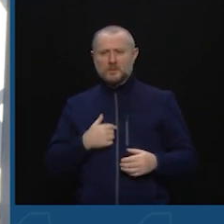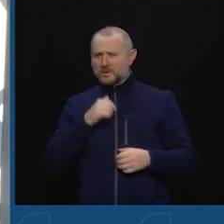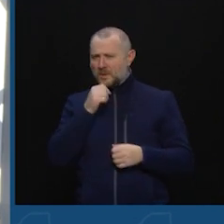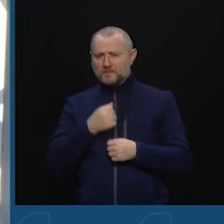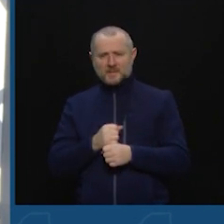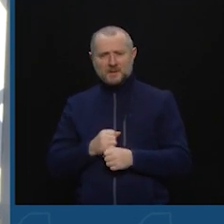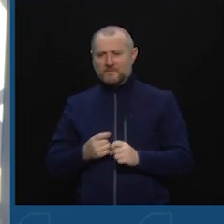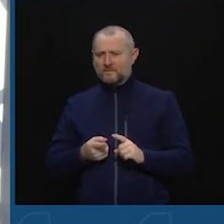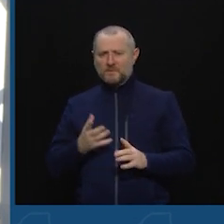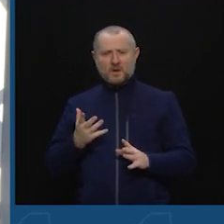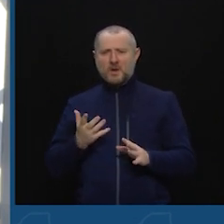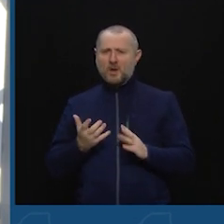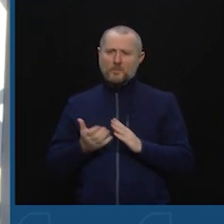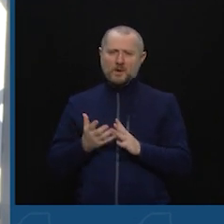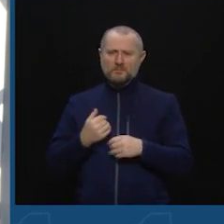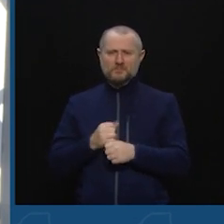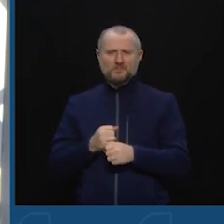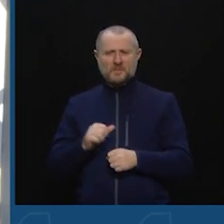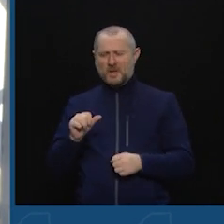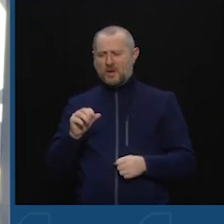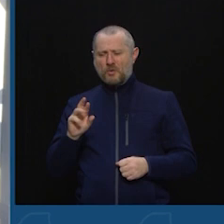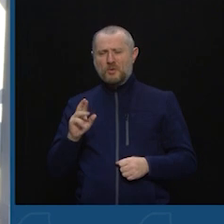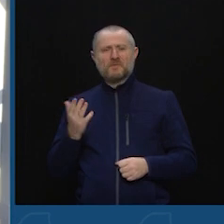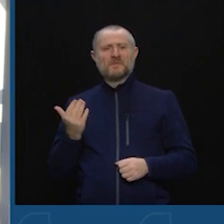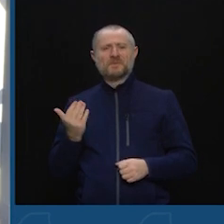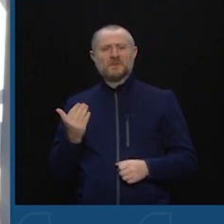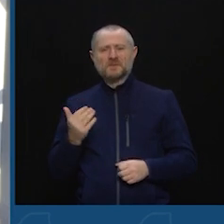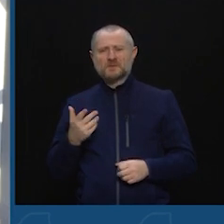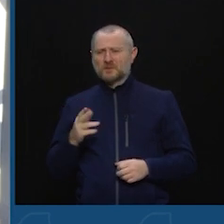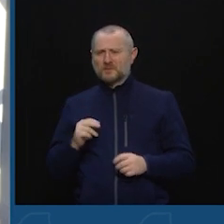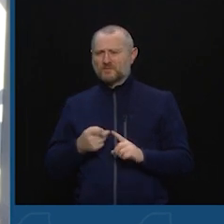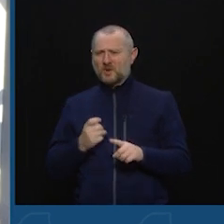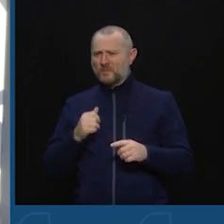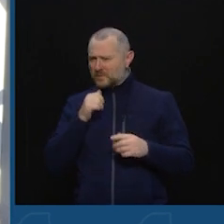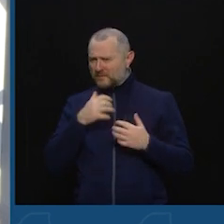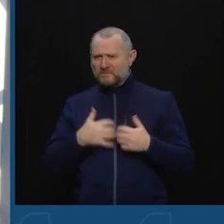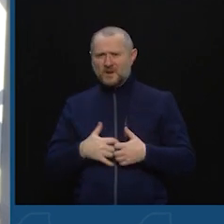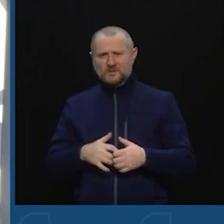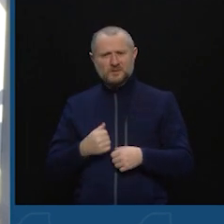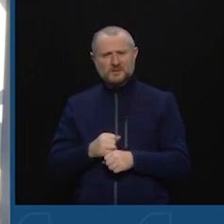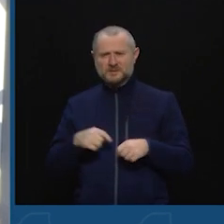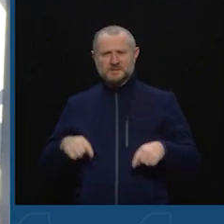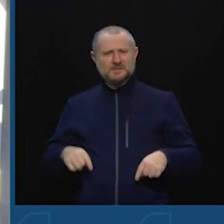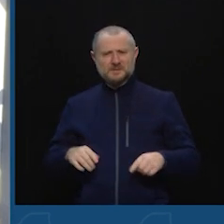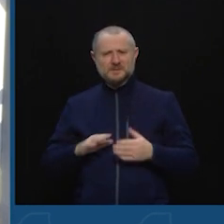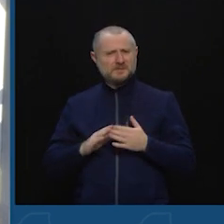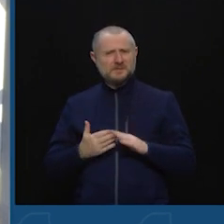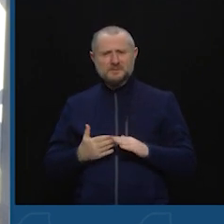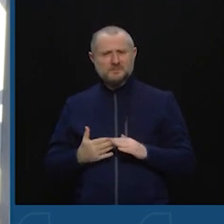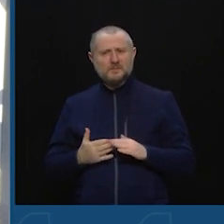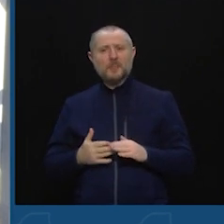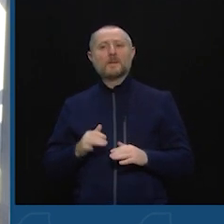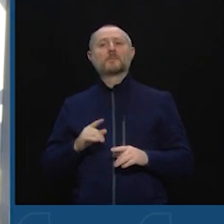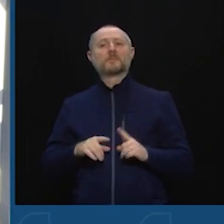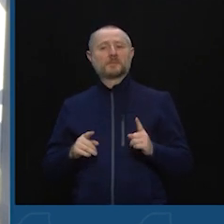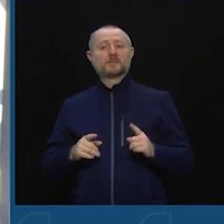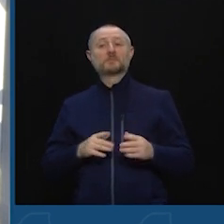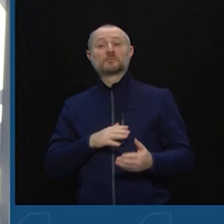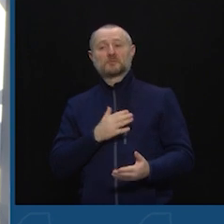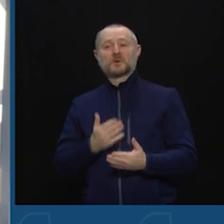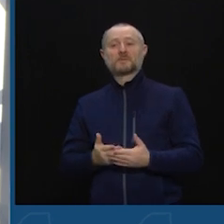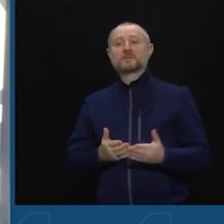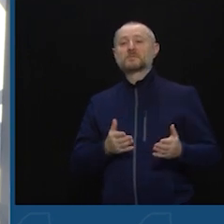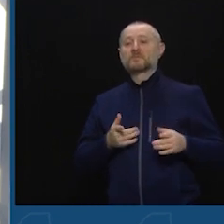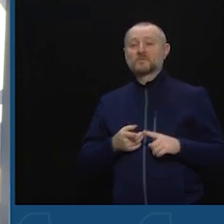weapons, AR-15s. They don't come from the factories in our city, yet they're finding their way on our